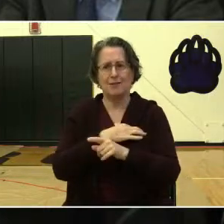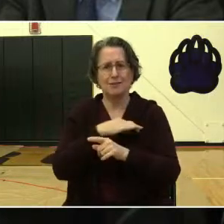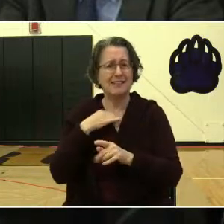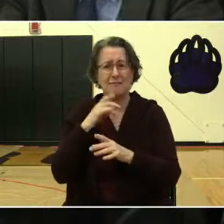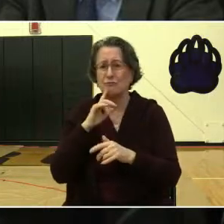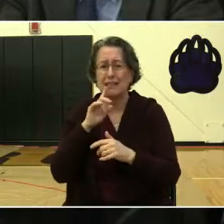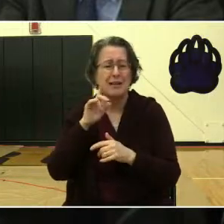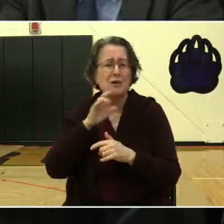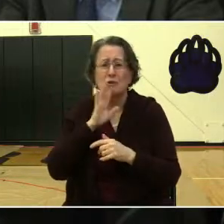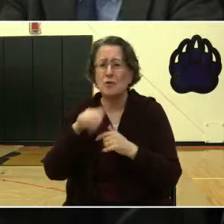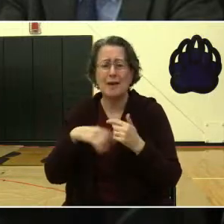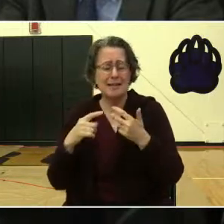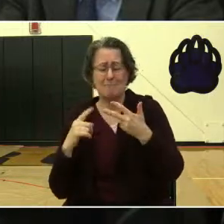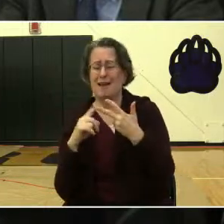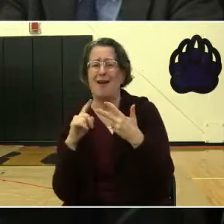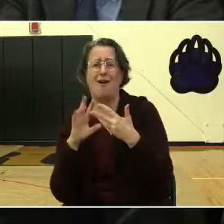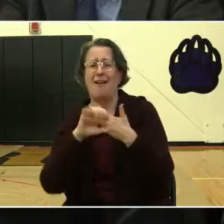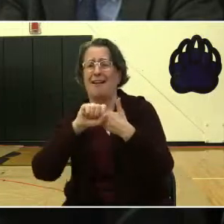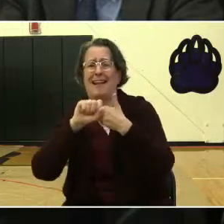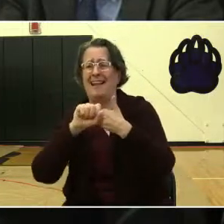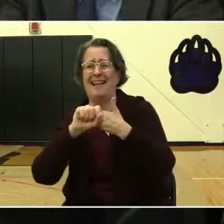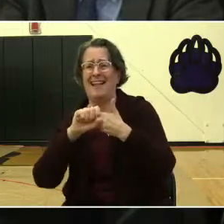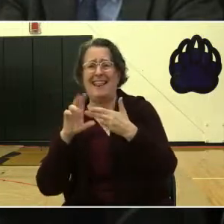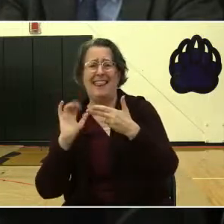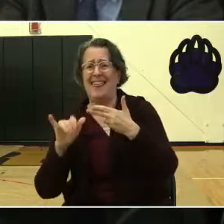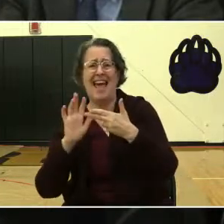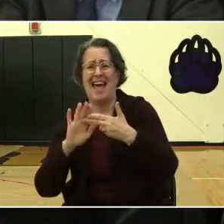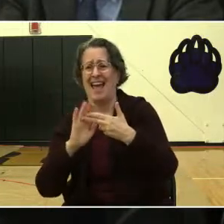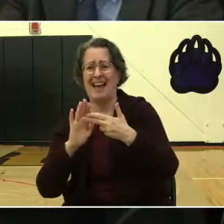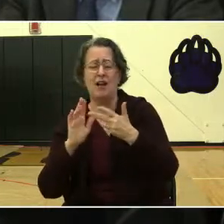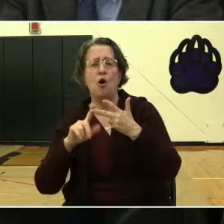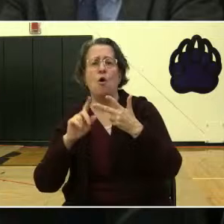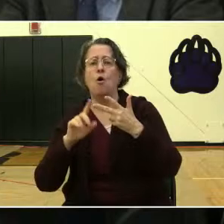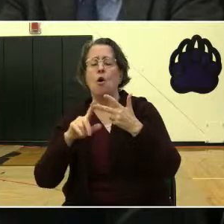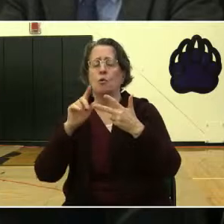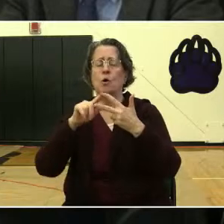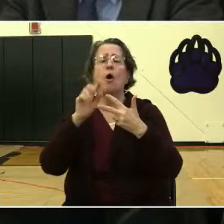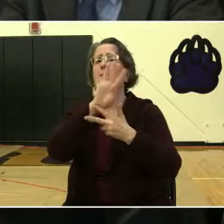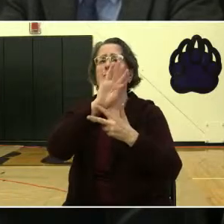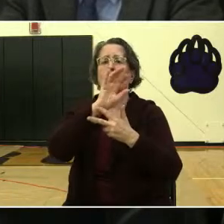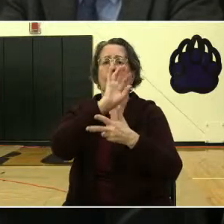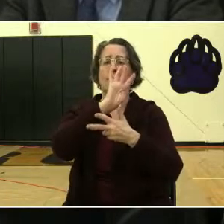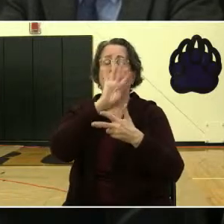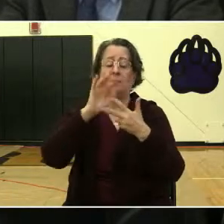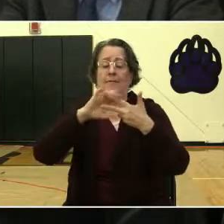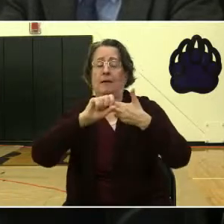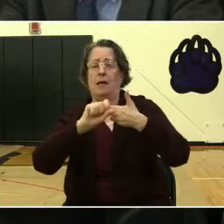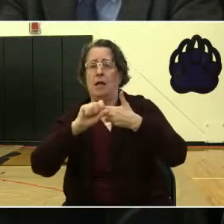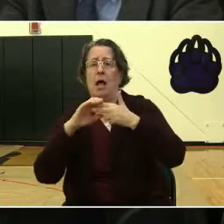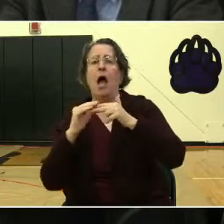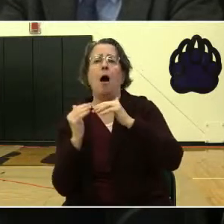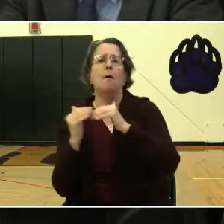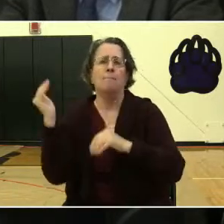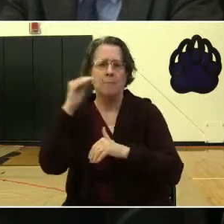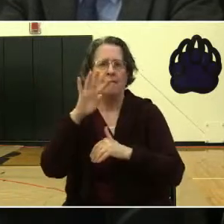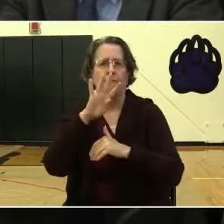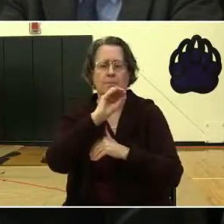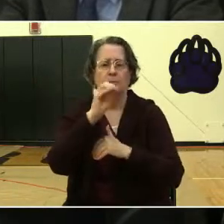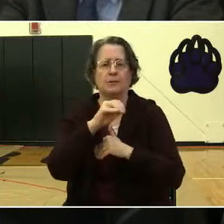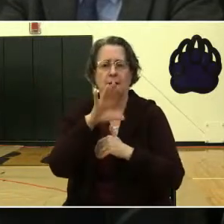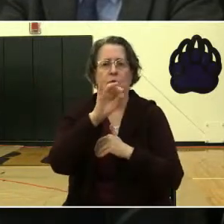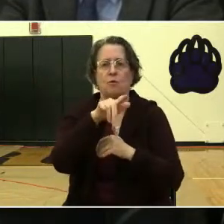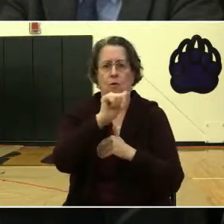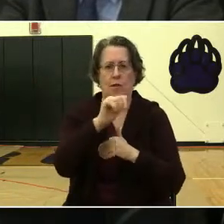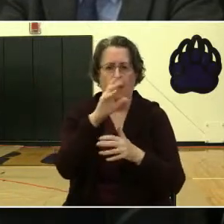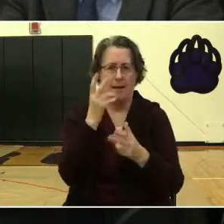that's that's really the the increasing we're doing that's beyond just a 4% Cola increase and I just want to say why don't we